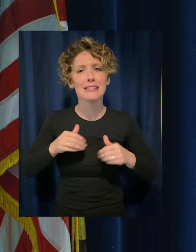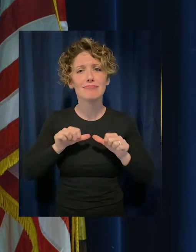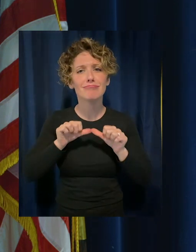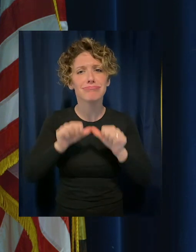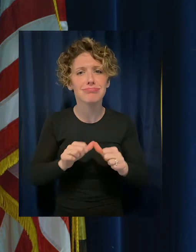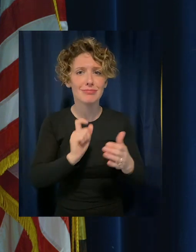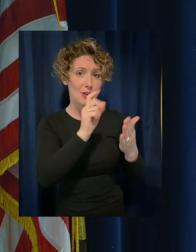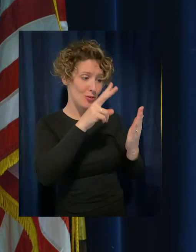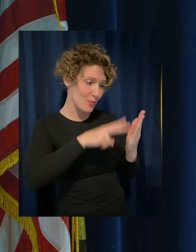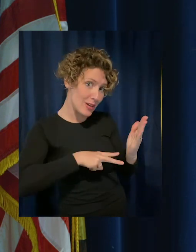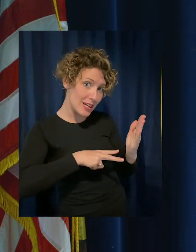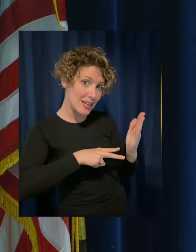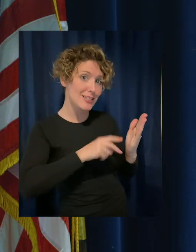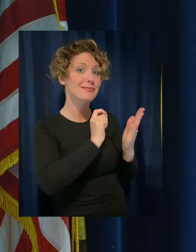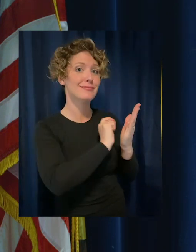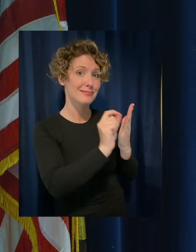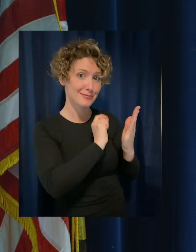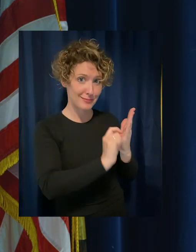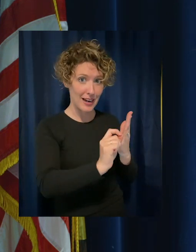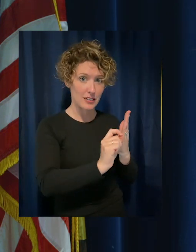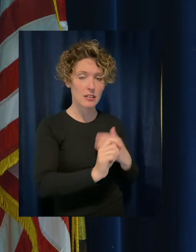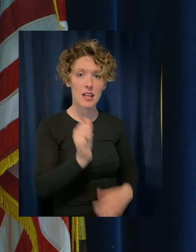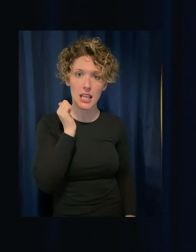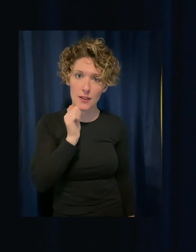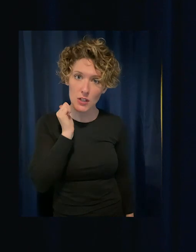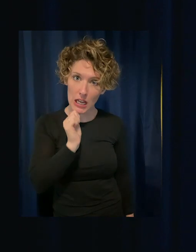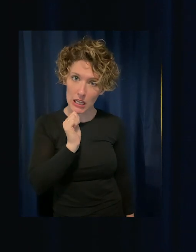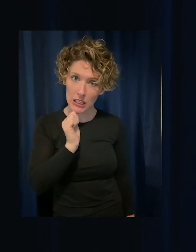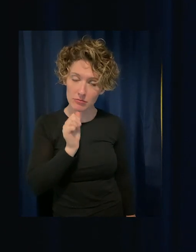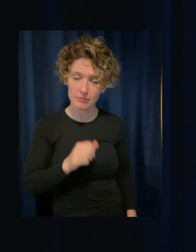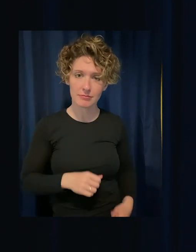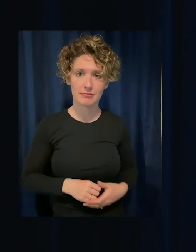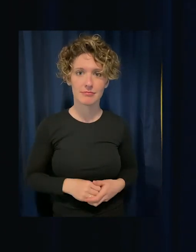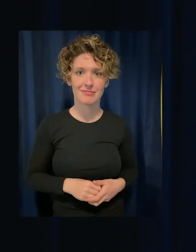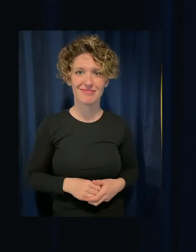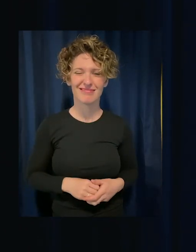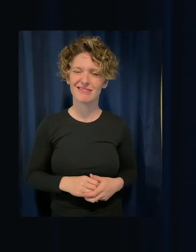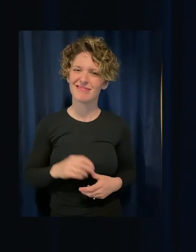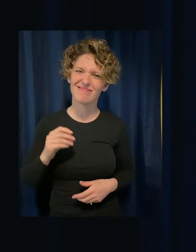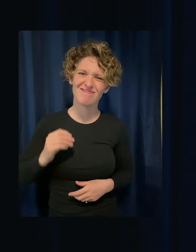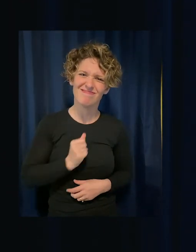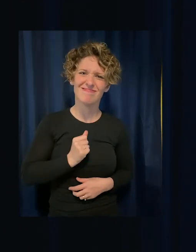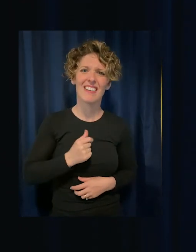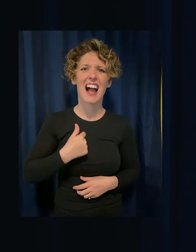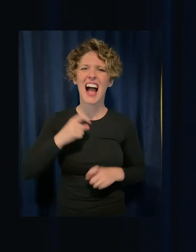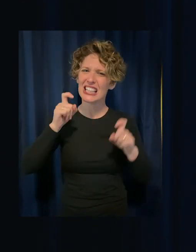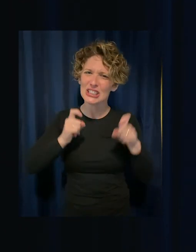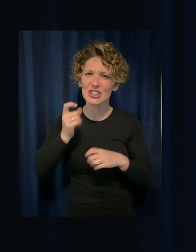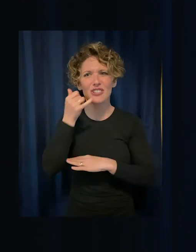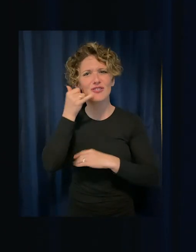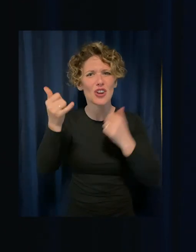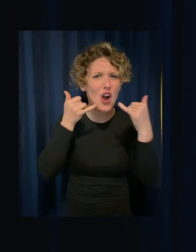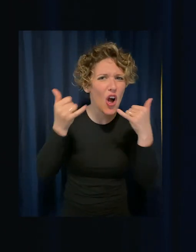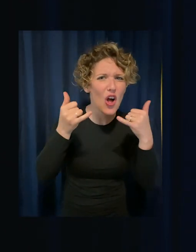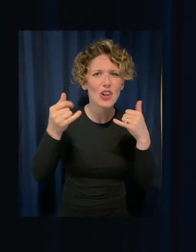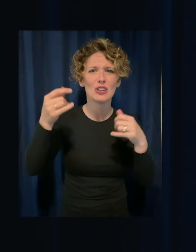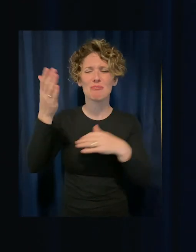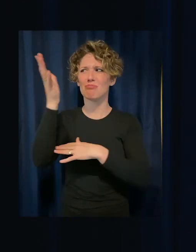of March and told you to buy journals and get writing. But I just couldn't foresee what would happen to all of